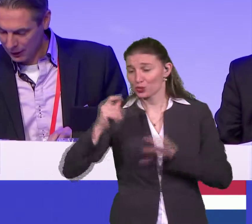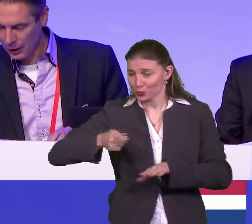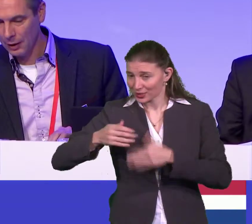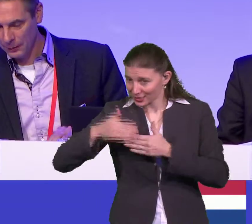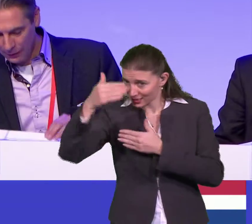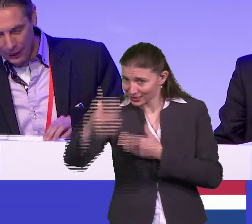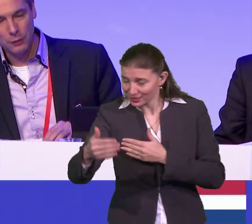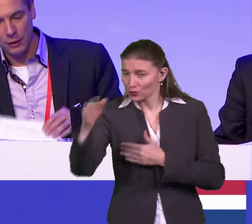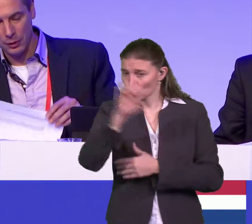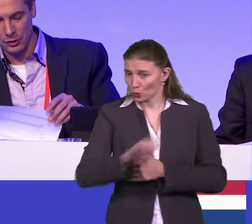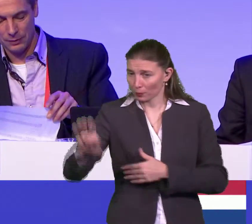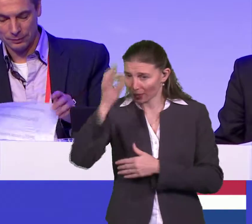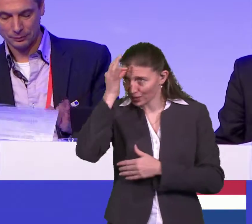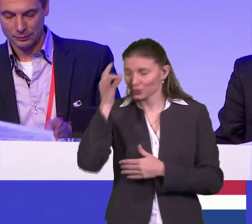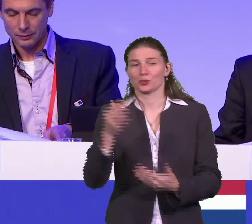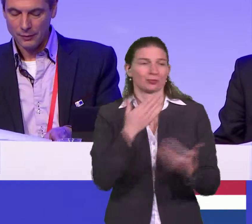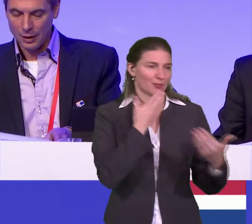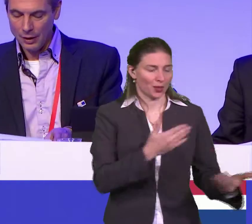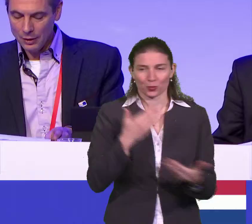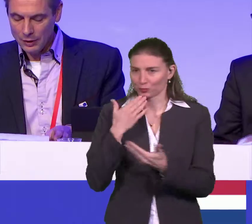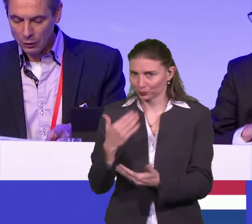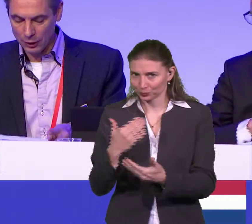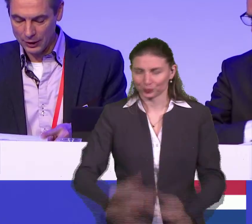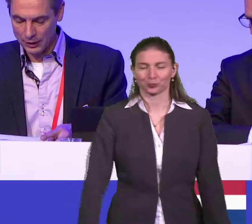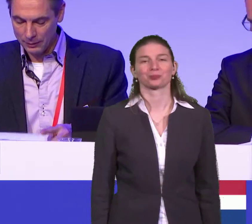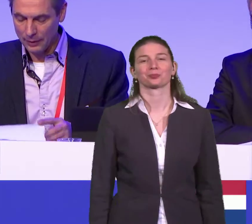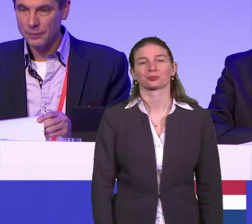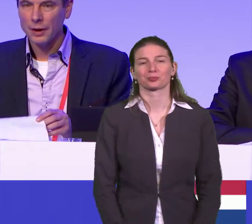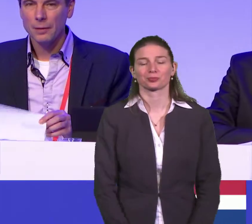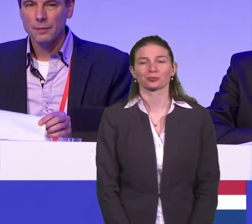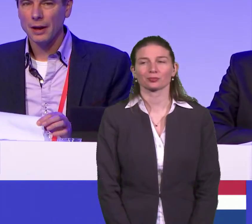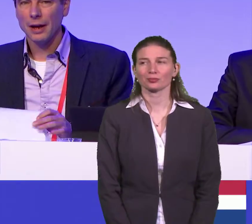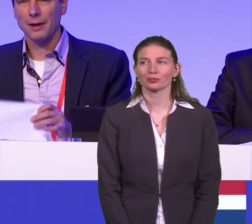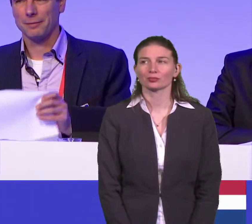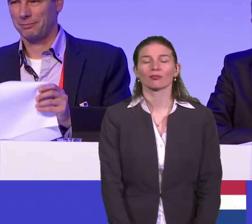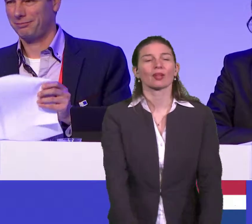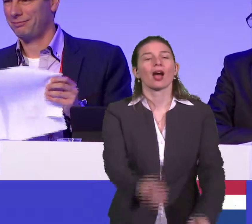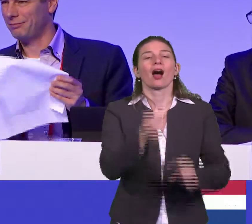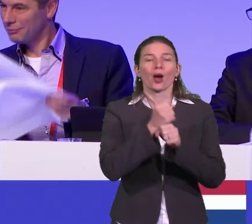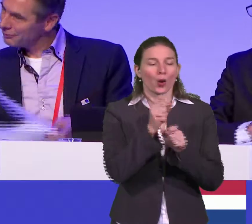Council. Thank you very much. Dear colleagues,